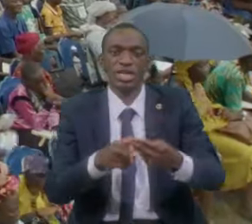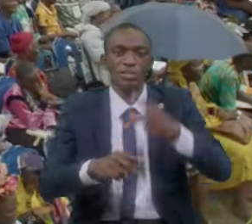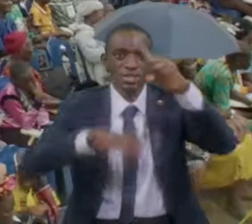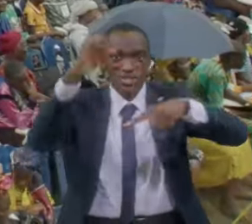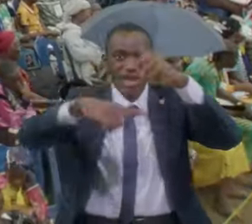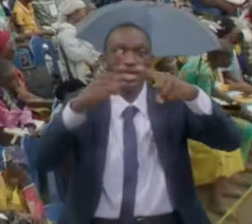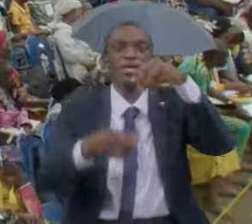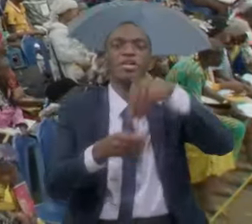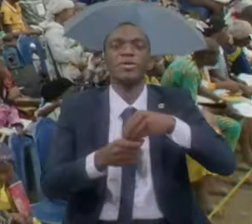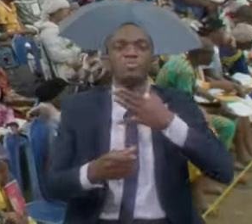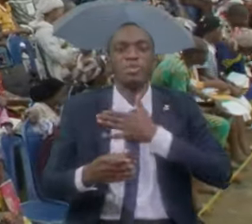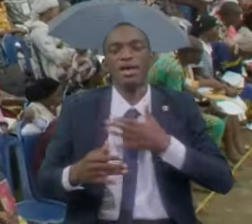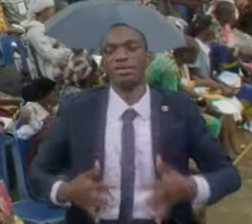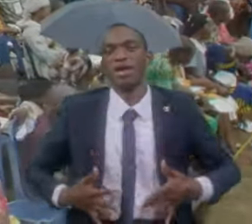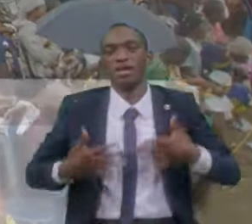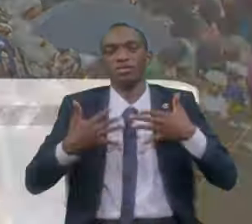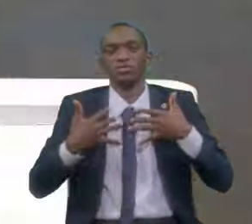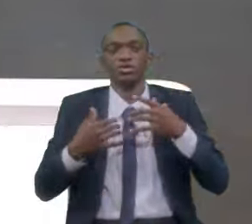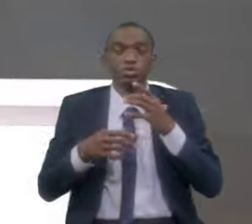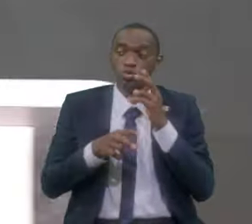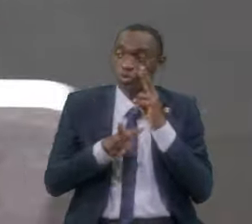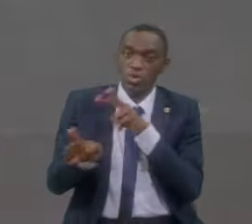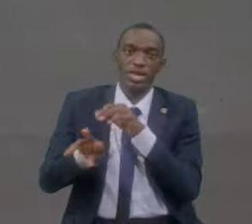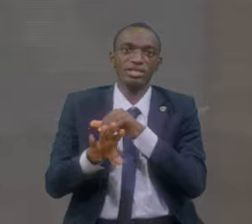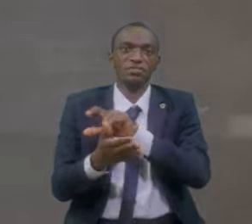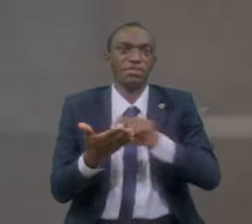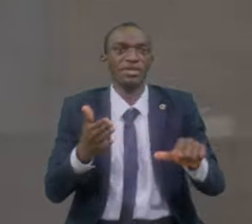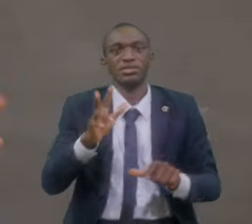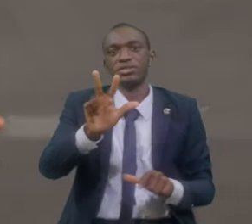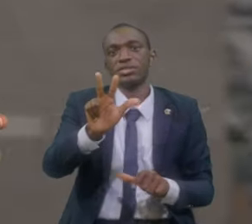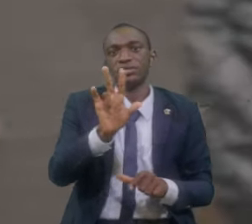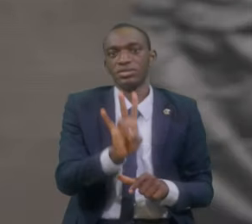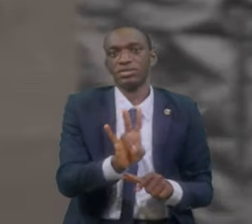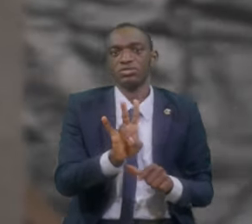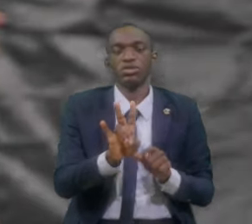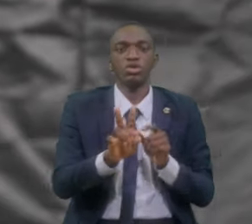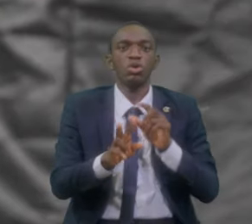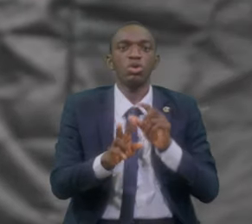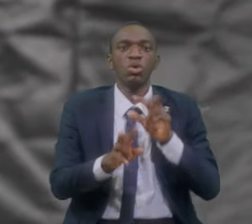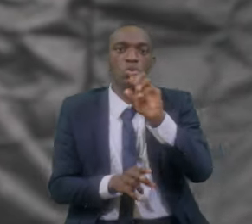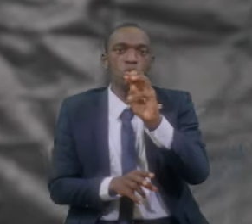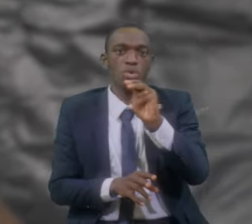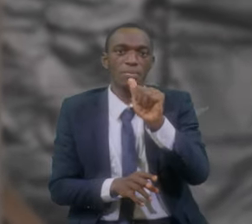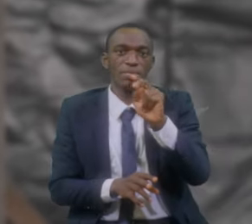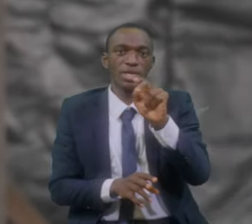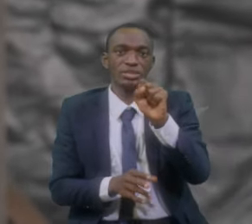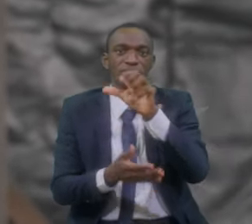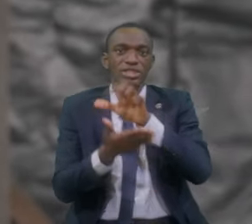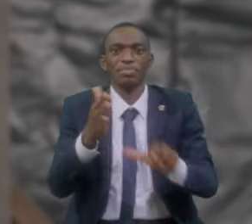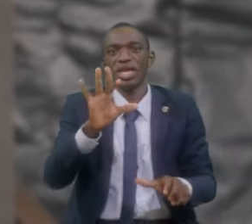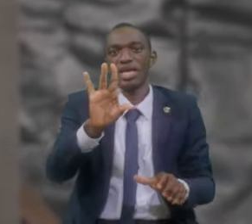life. Look at verse 37, Romans chapter 8, reading from verse